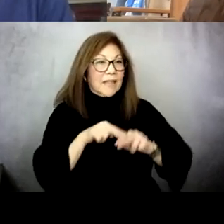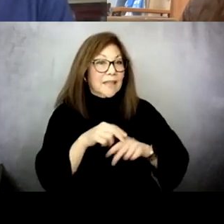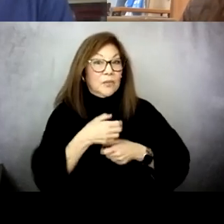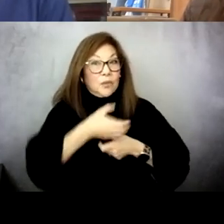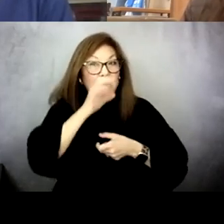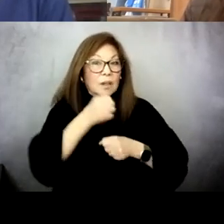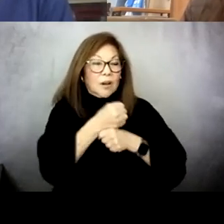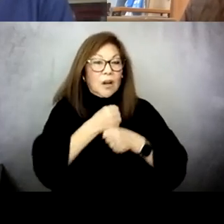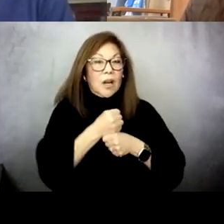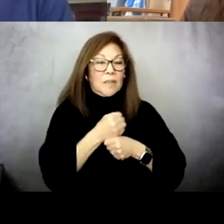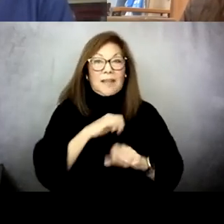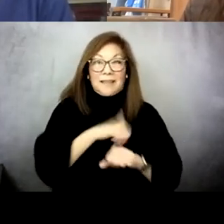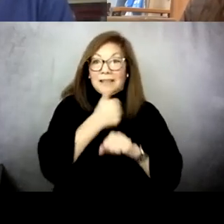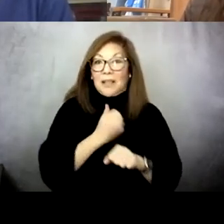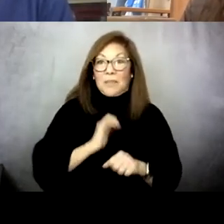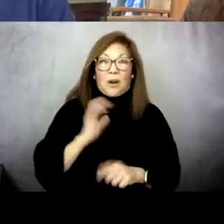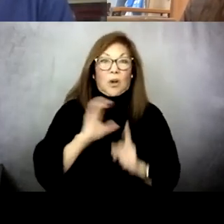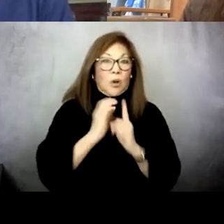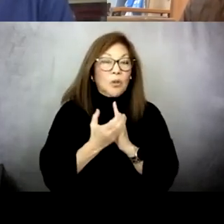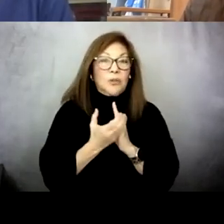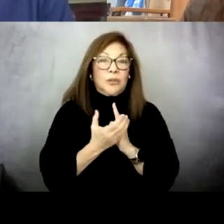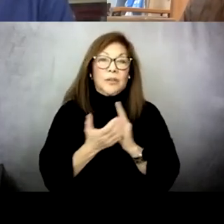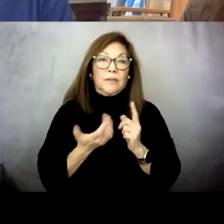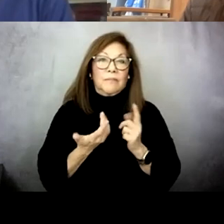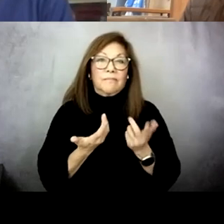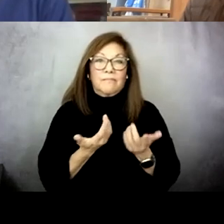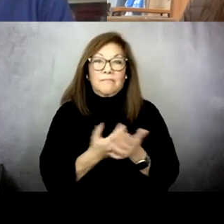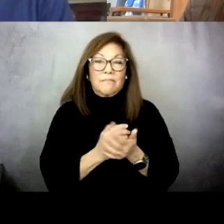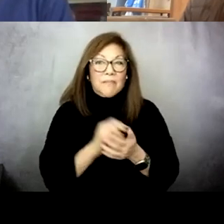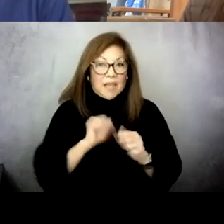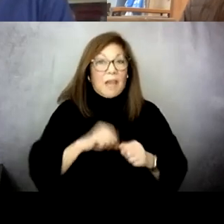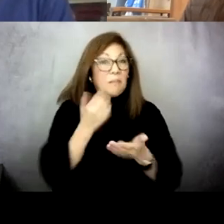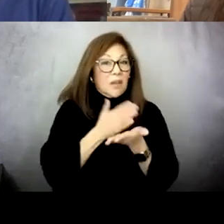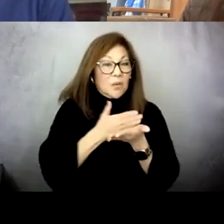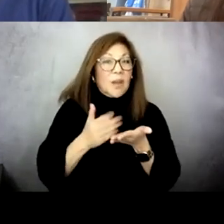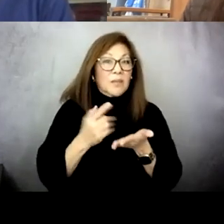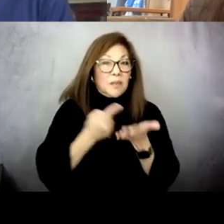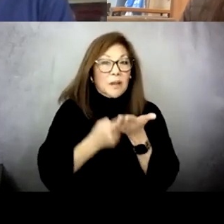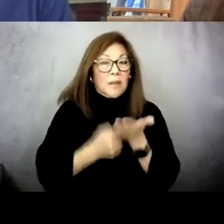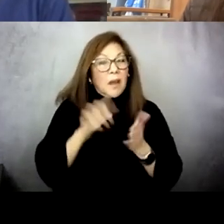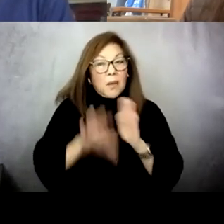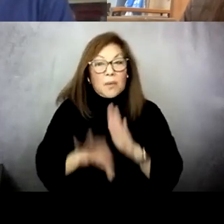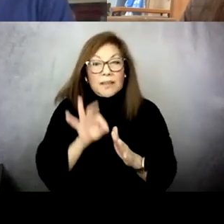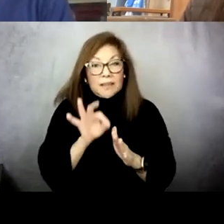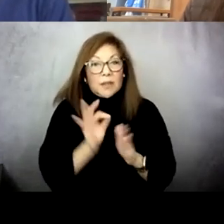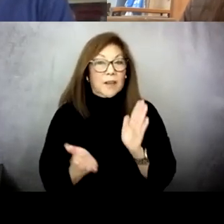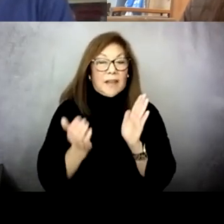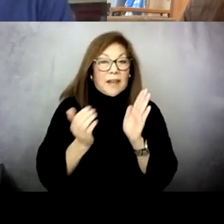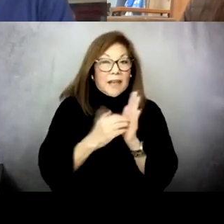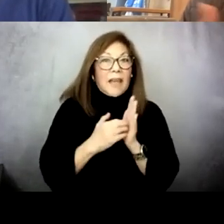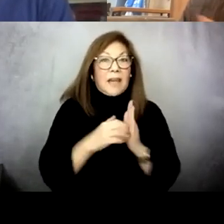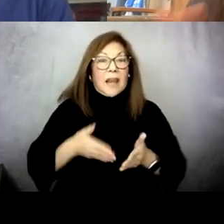our cultures is often, like, moot and erased, as you talked about. And so rediscovering that and allowing